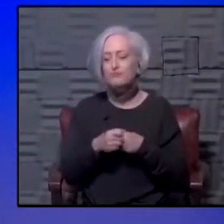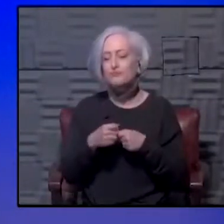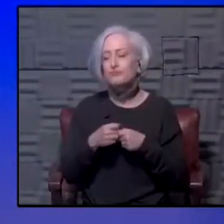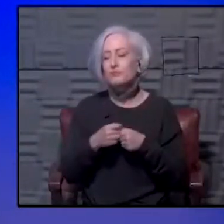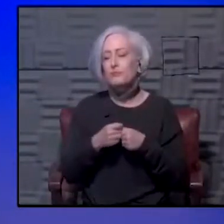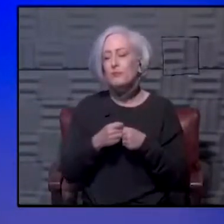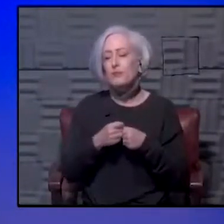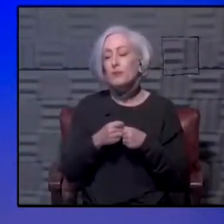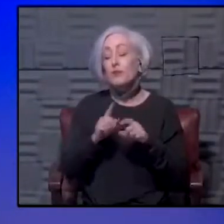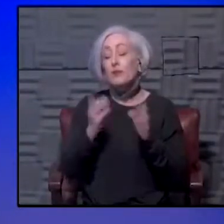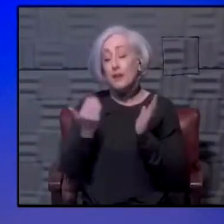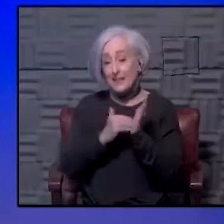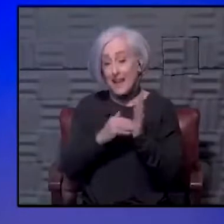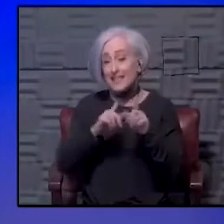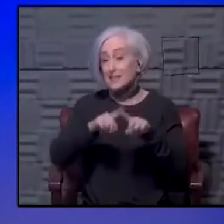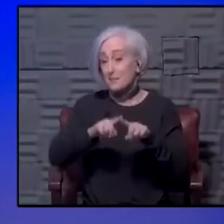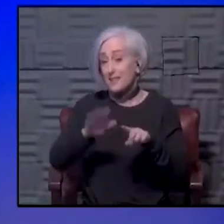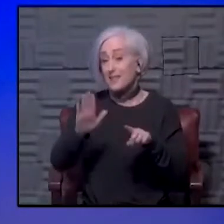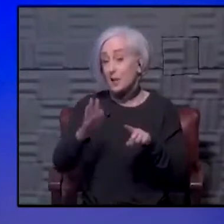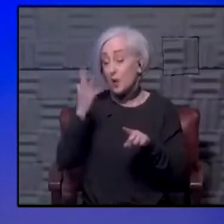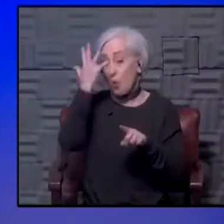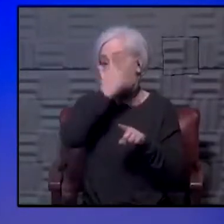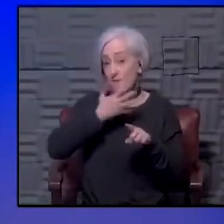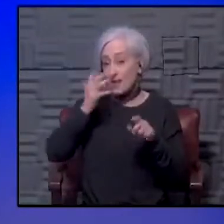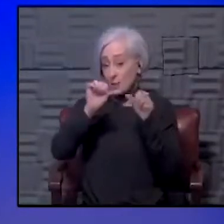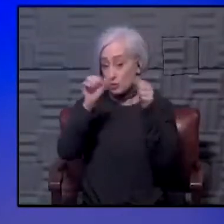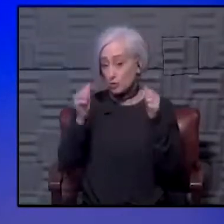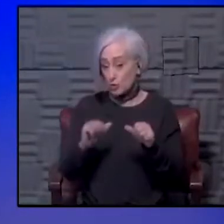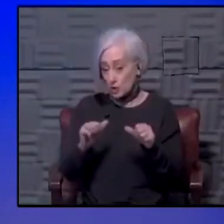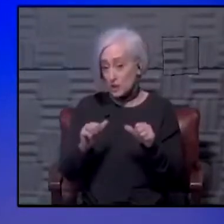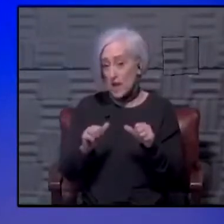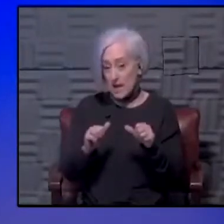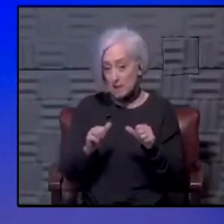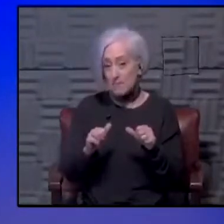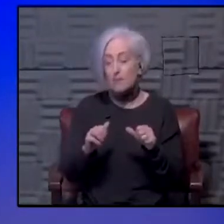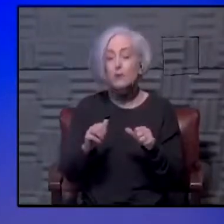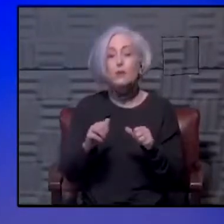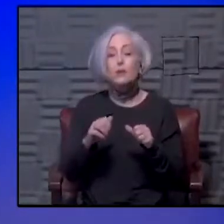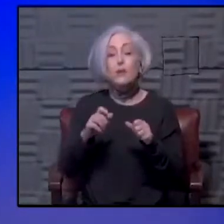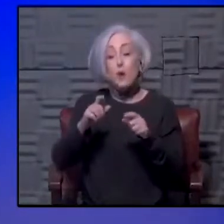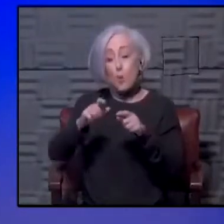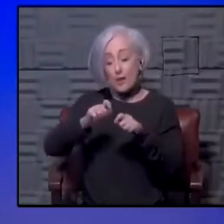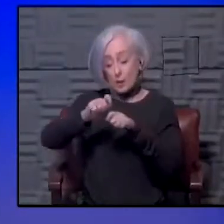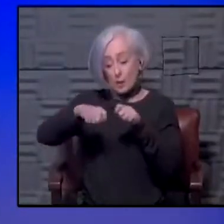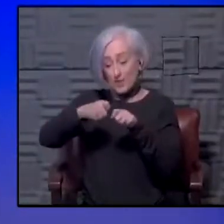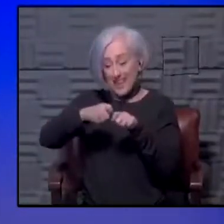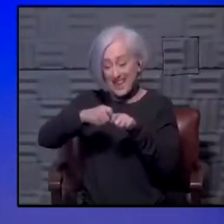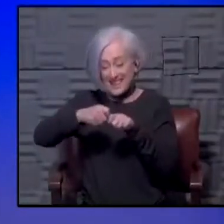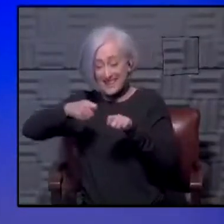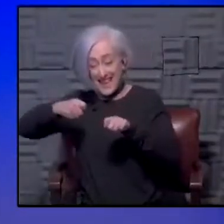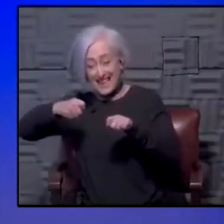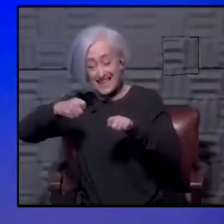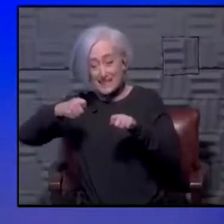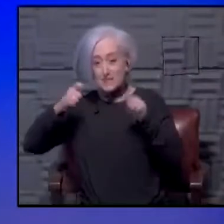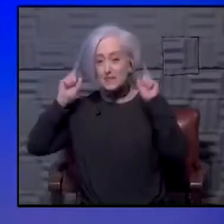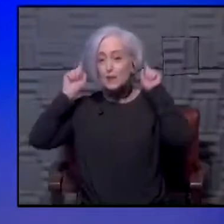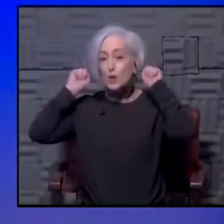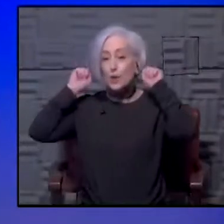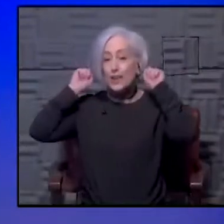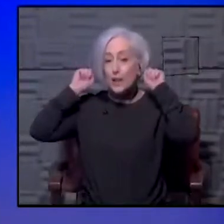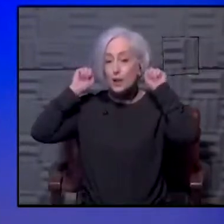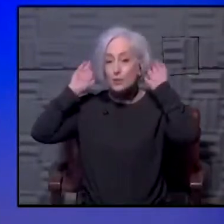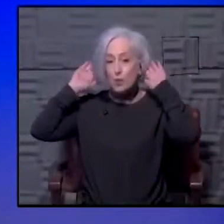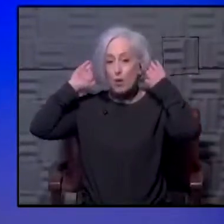the shape where you have to get the comfort there, because it will also pull on your ears as you are making it tighter. Again, the goal is to have the fit much